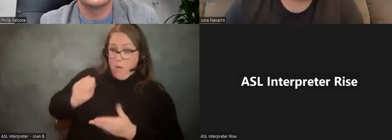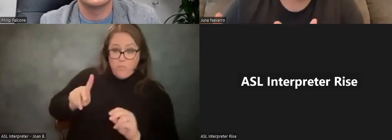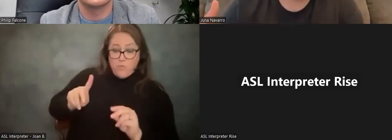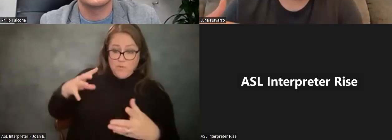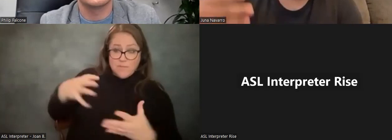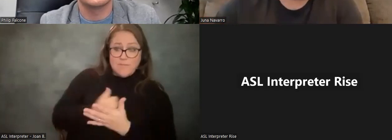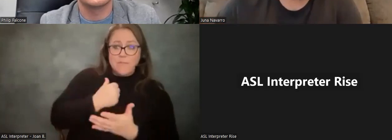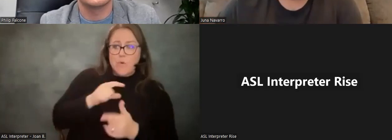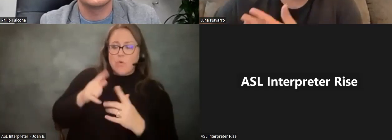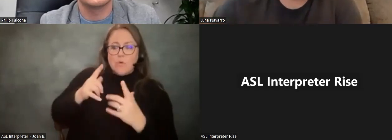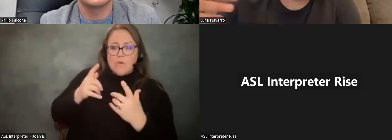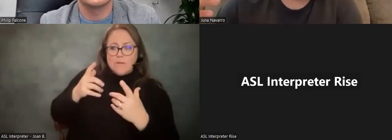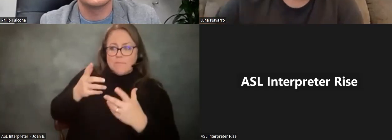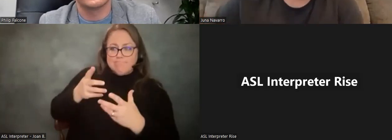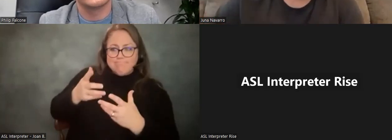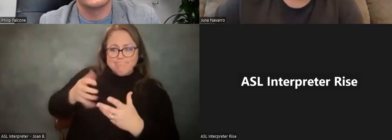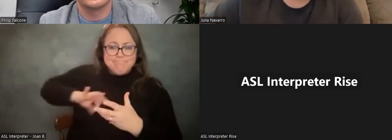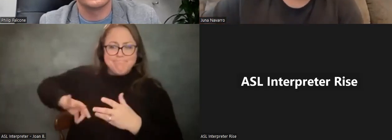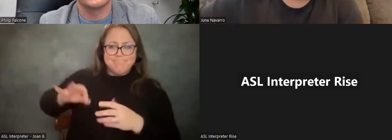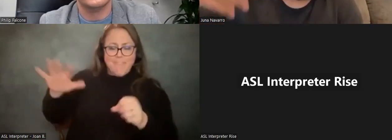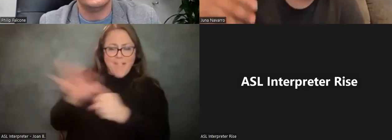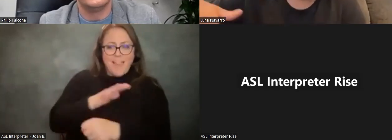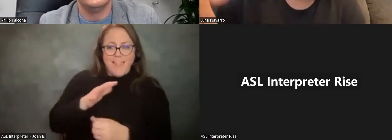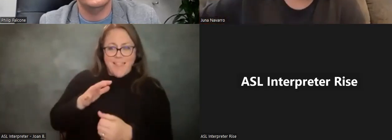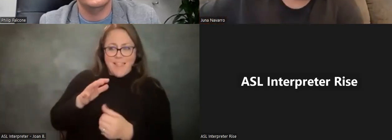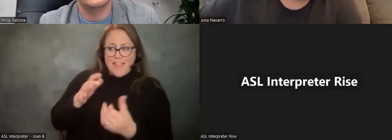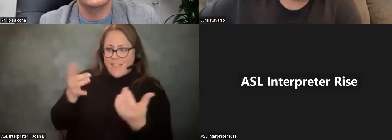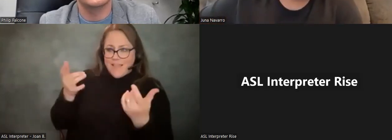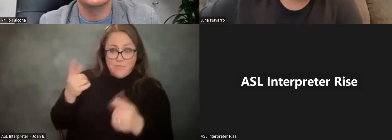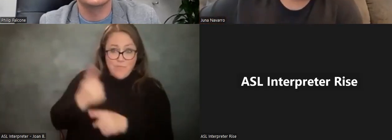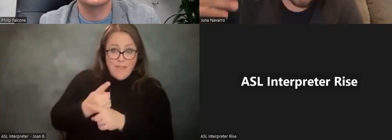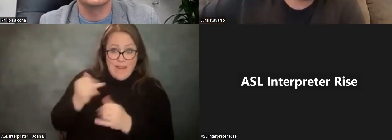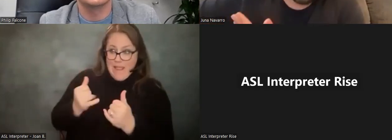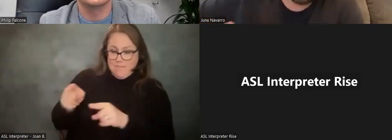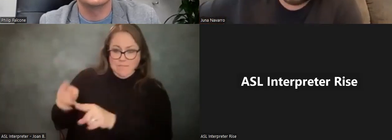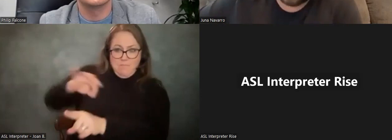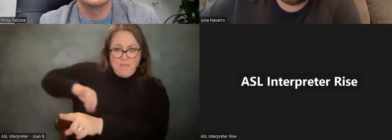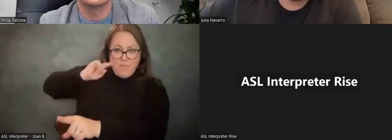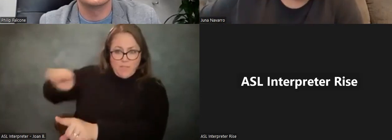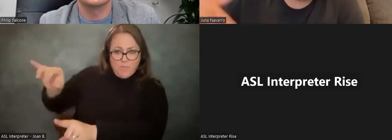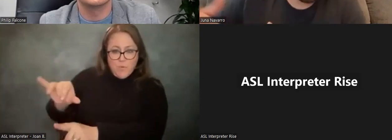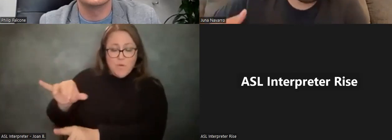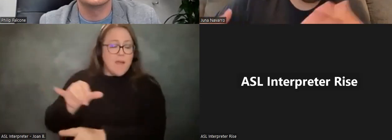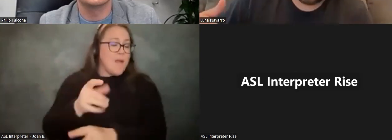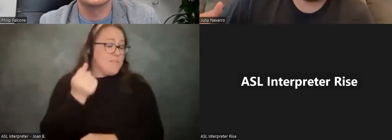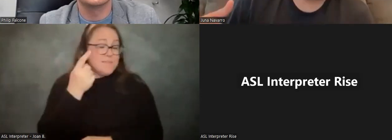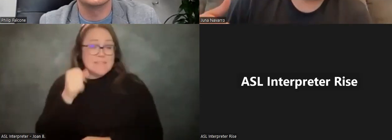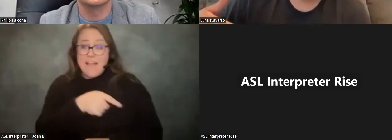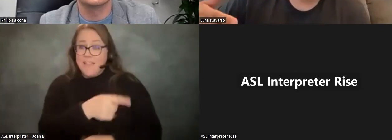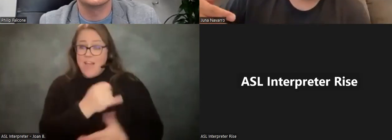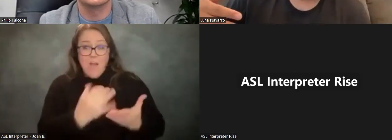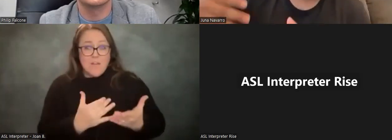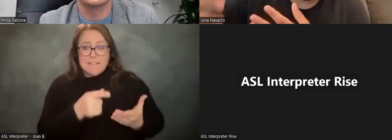that care as well as an artist, vice versa. When an artist is serving an organization, they don't have to work with you. They can be working on their own